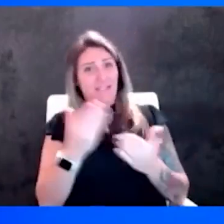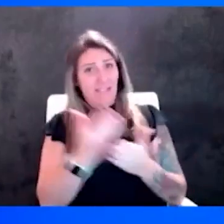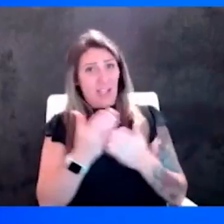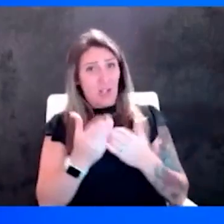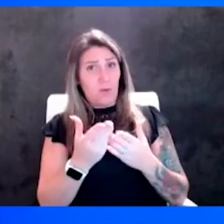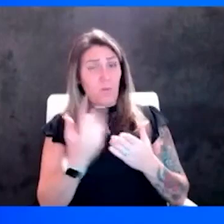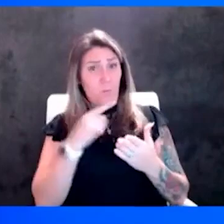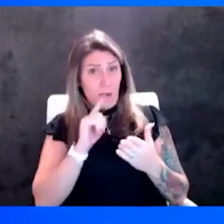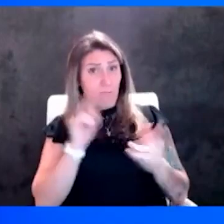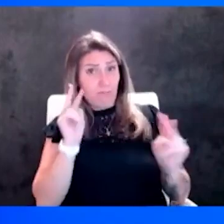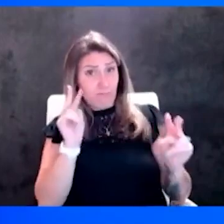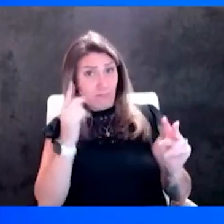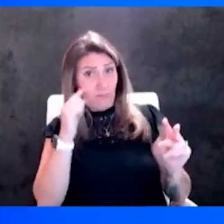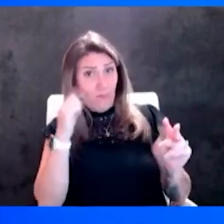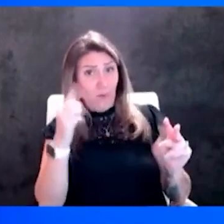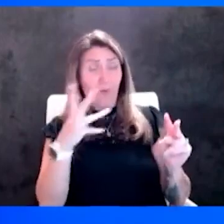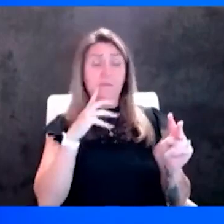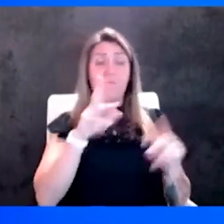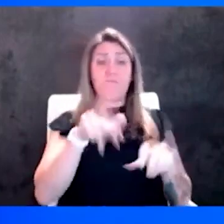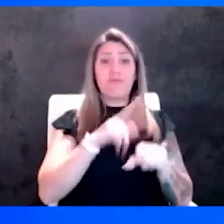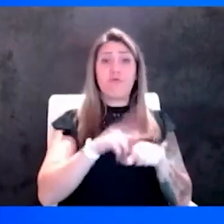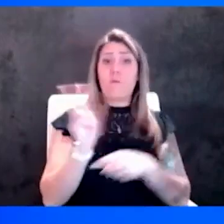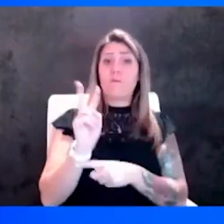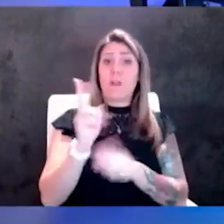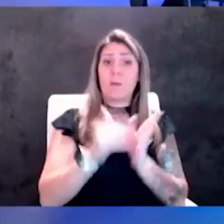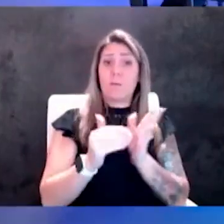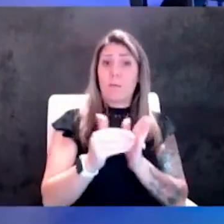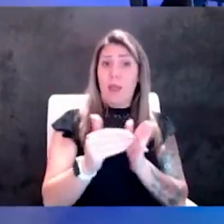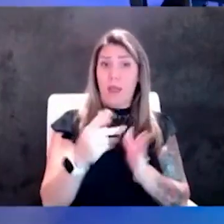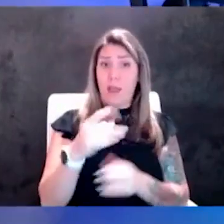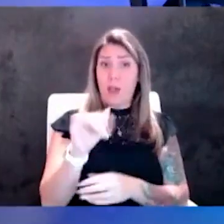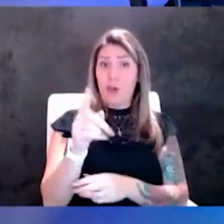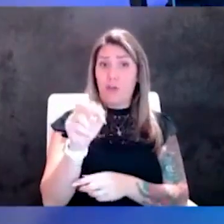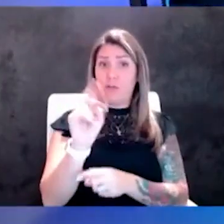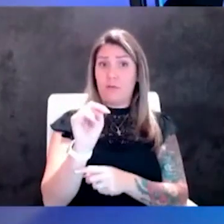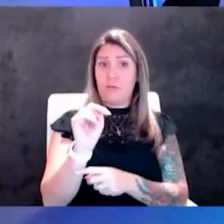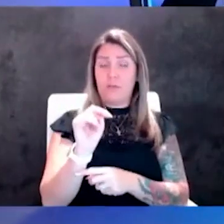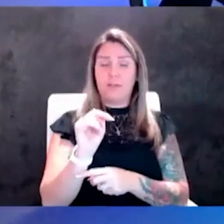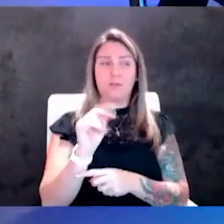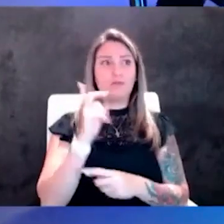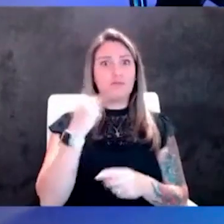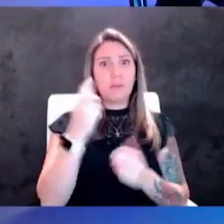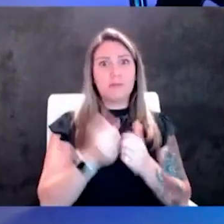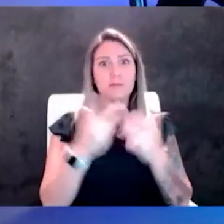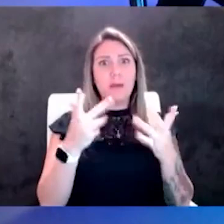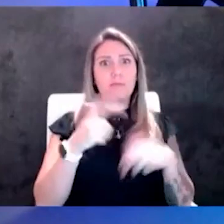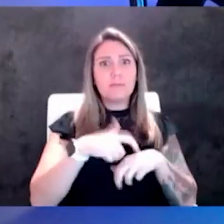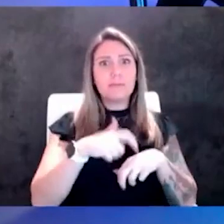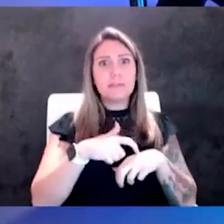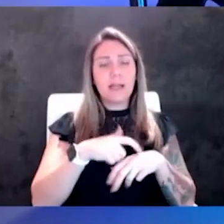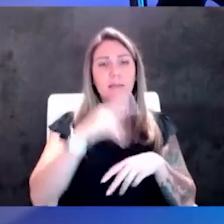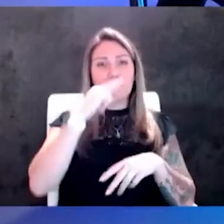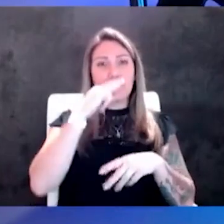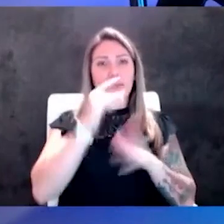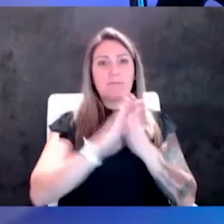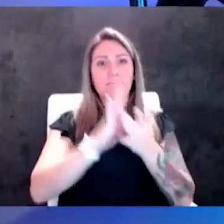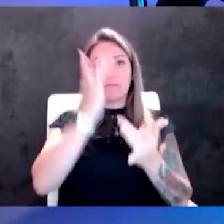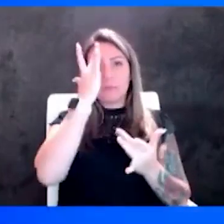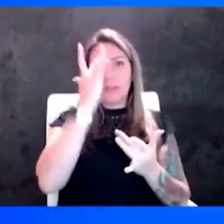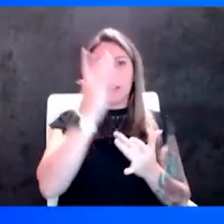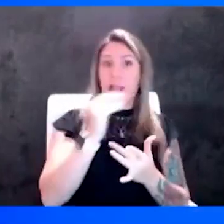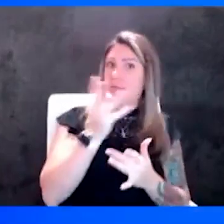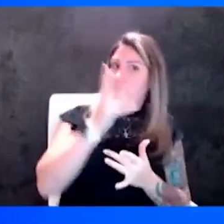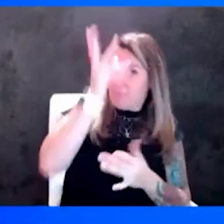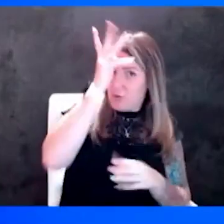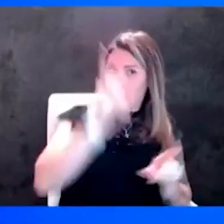the normal viral pattern right now. Isn't that crazy how many times kids get sick? Which that's how many times parents get sick too. Well, we also what's really